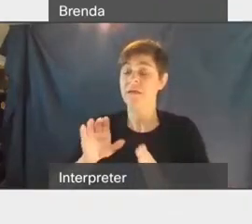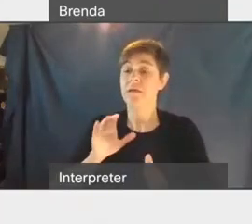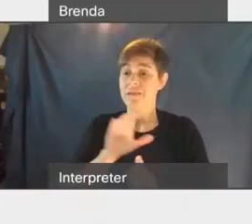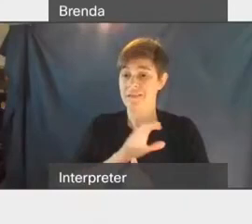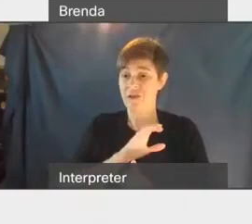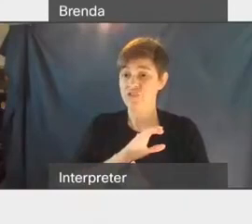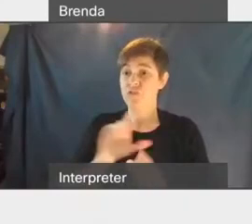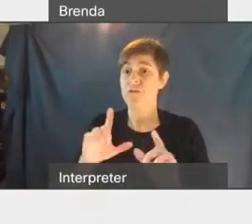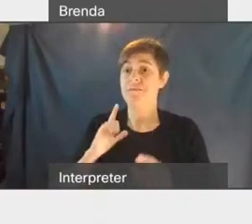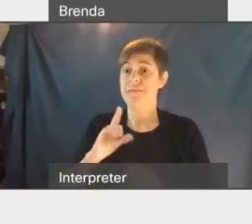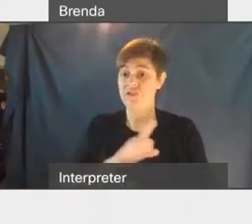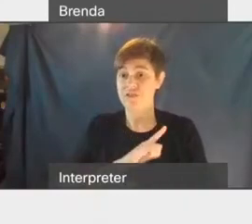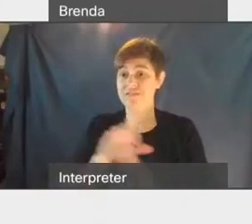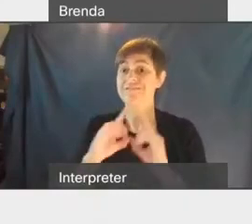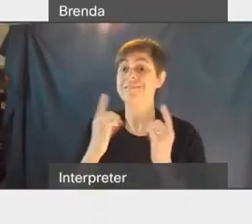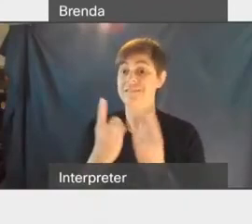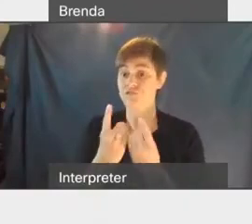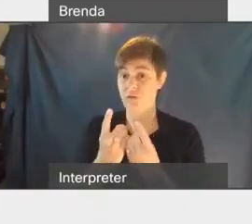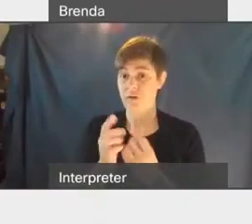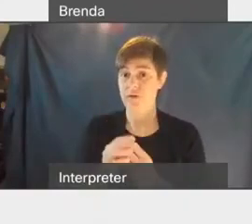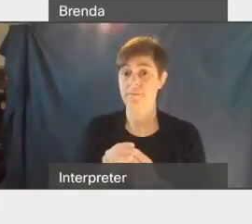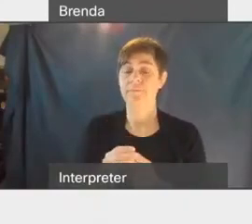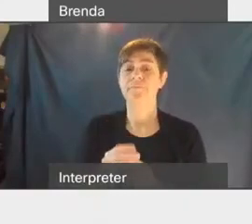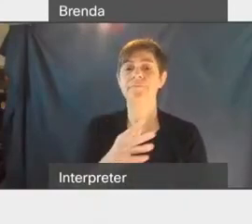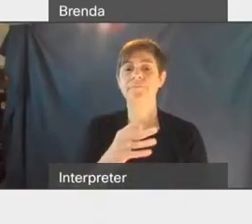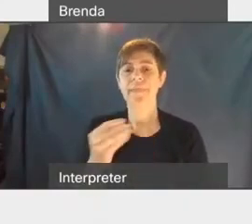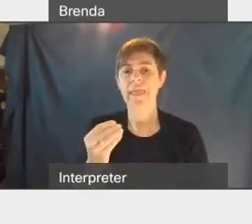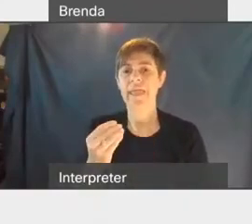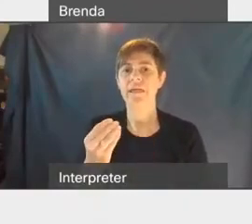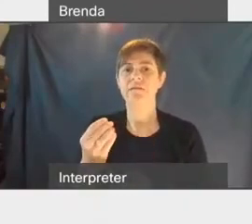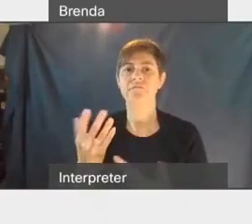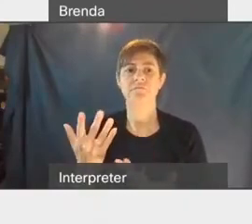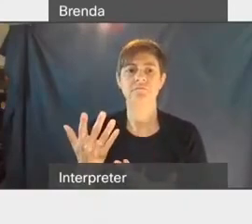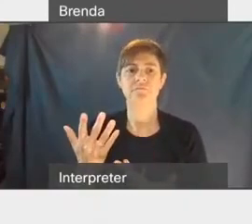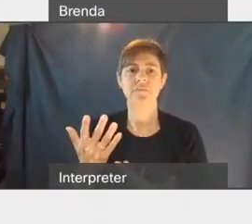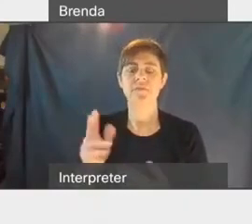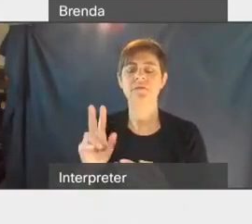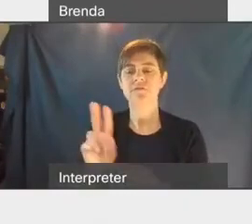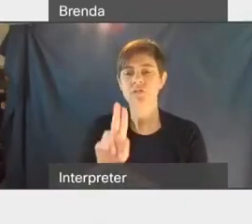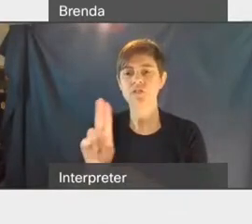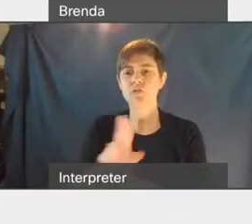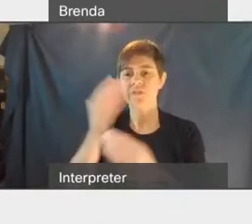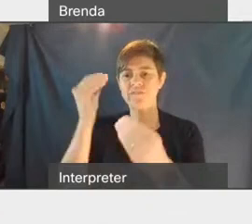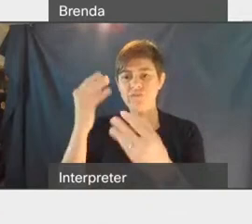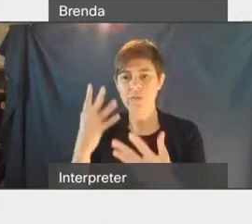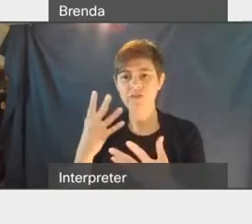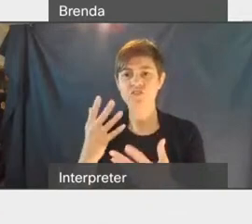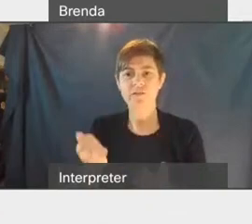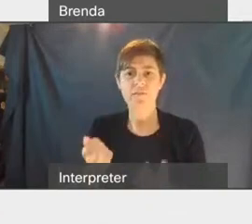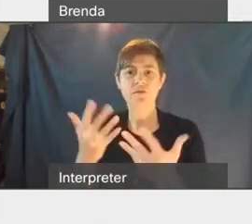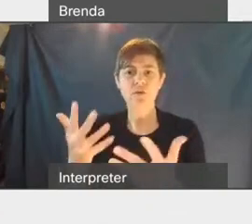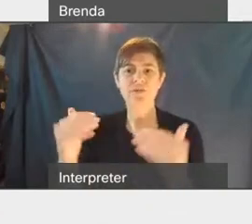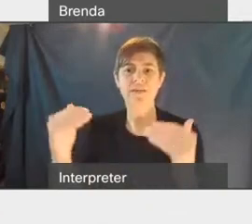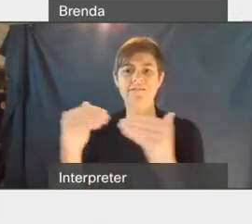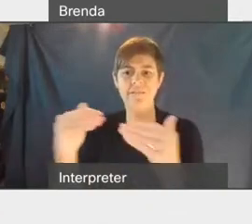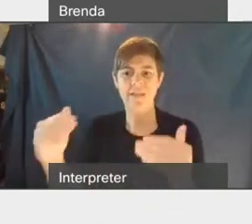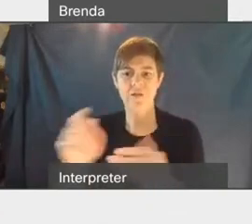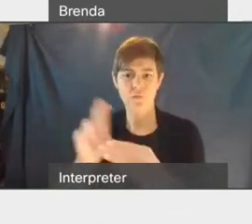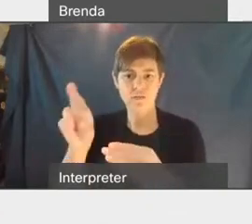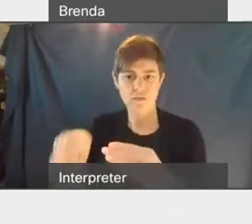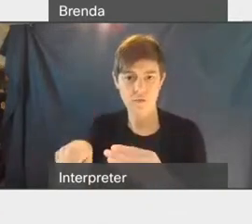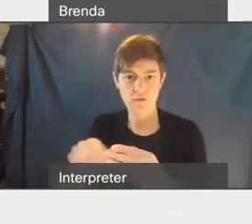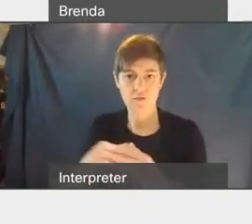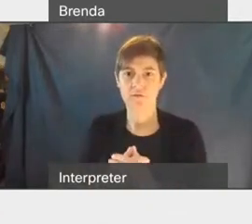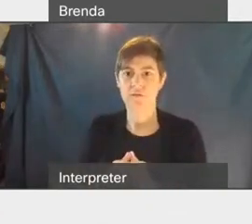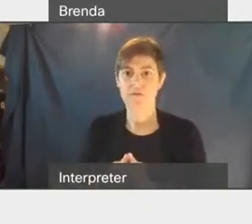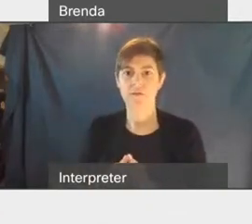districts, and the use of such guidelines and criteria to assess the fairness of those results, ending the